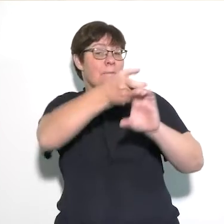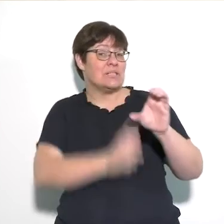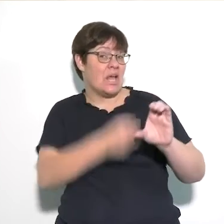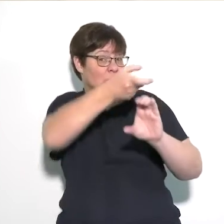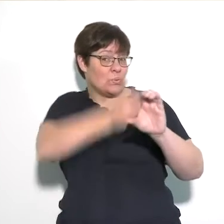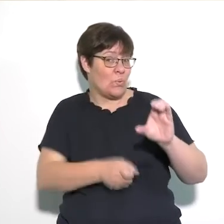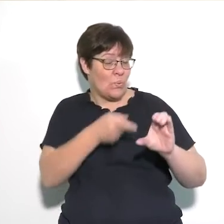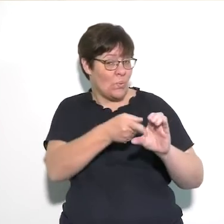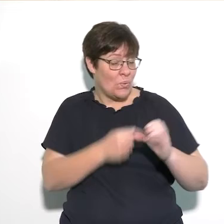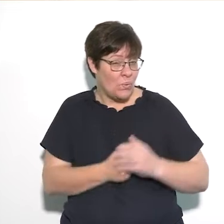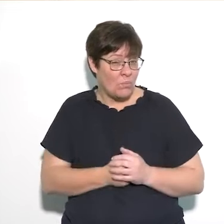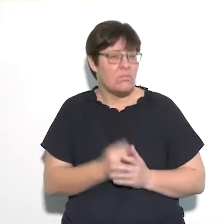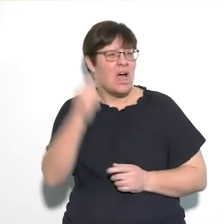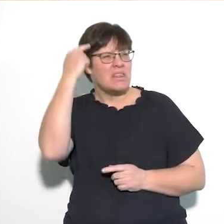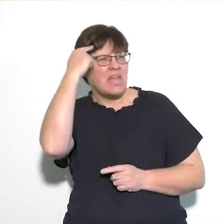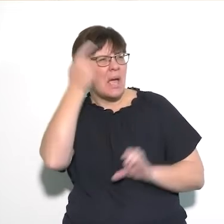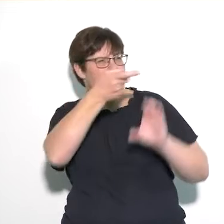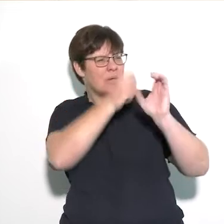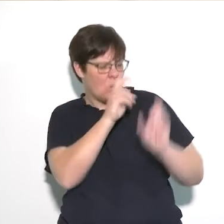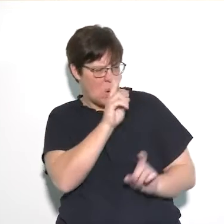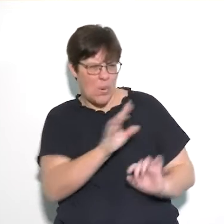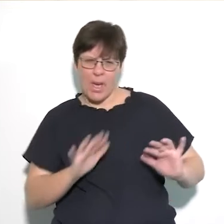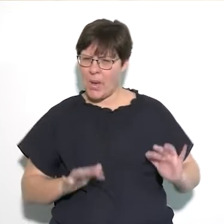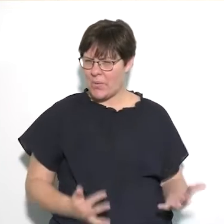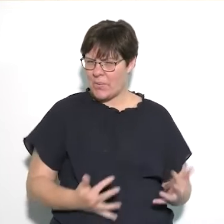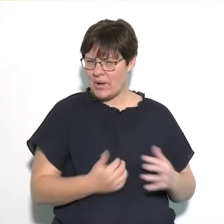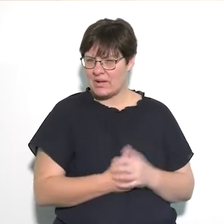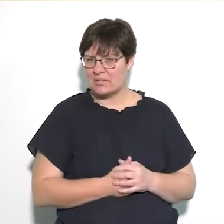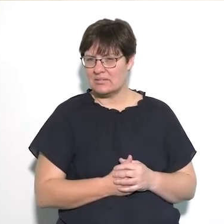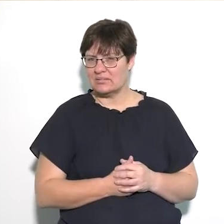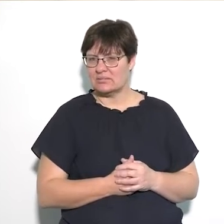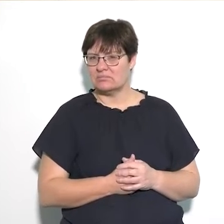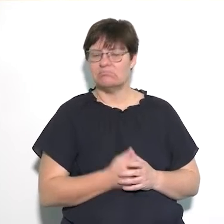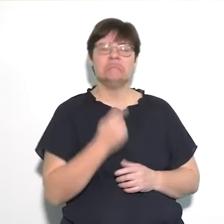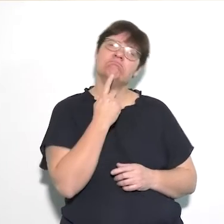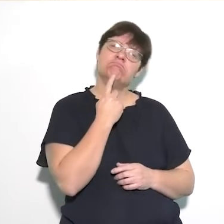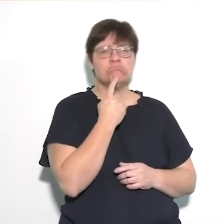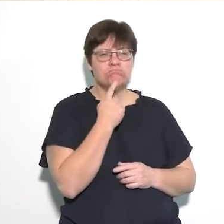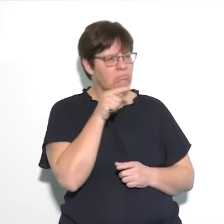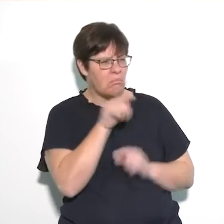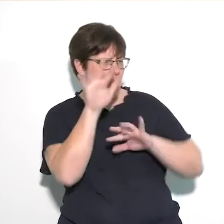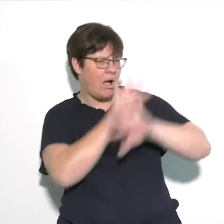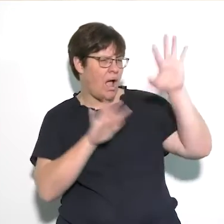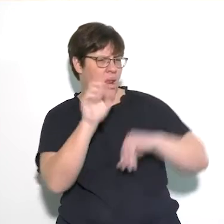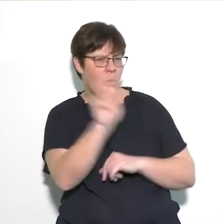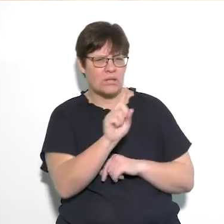potato. Think about the shape of the potato, and then think about its